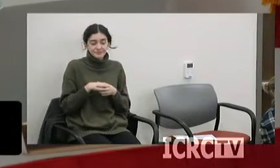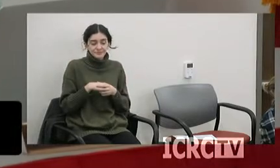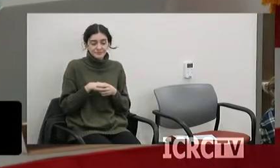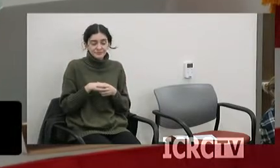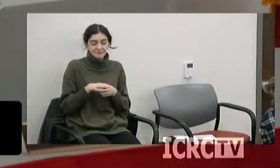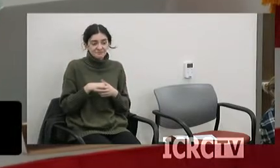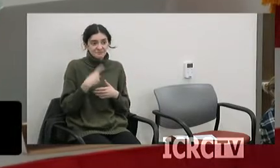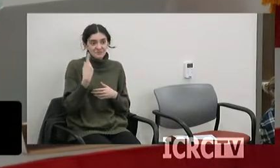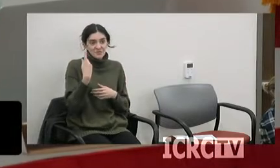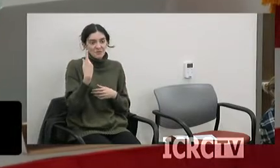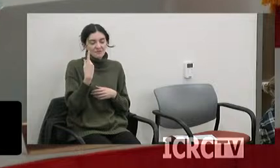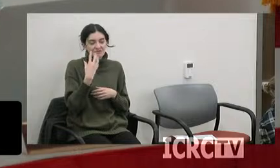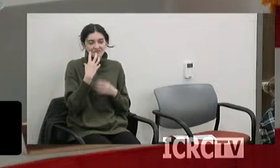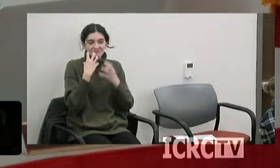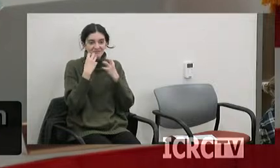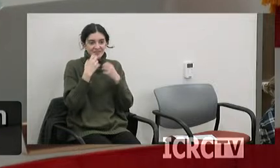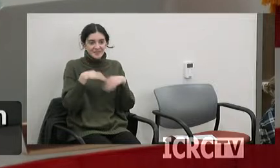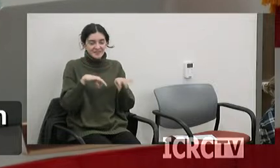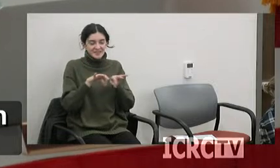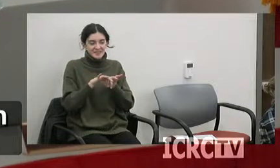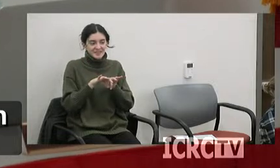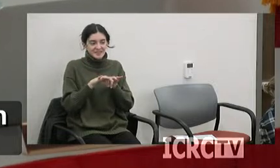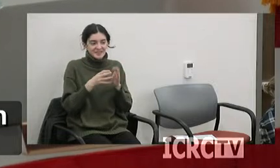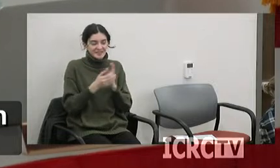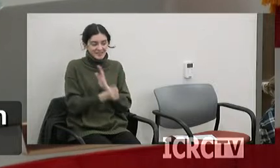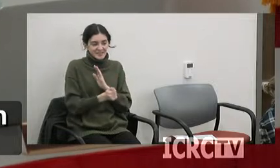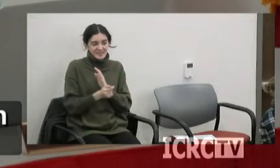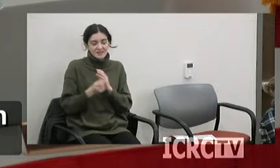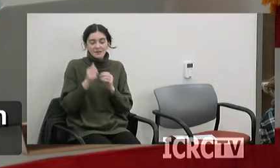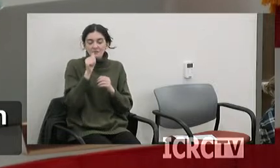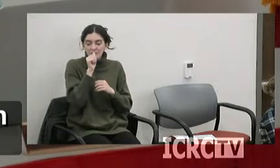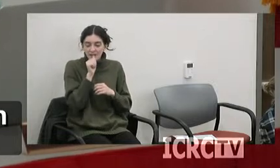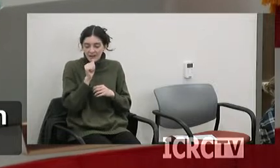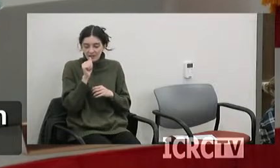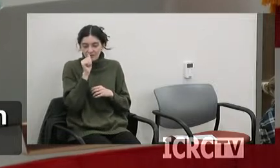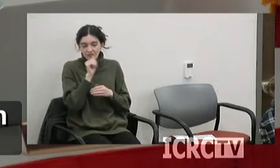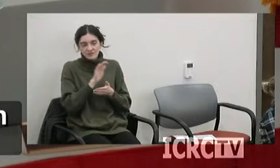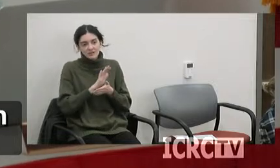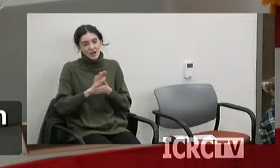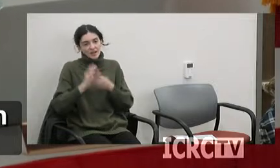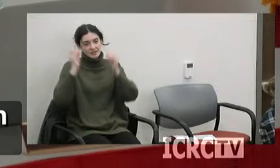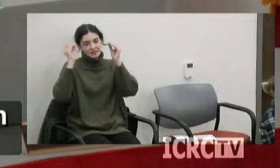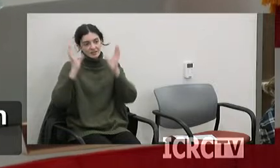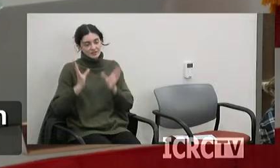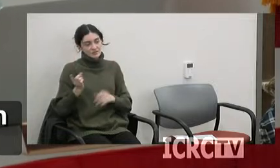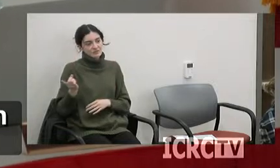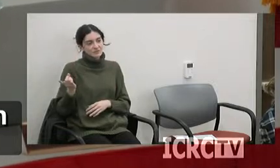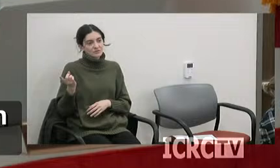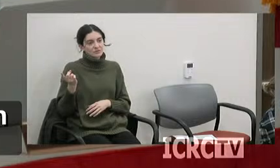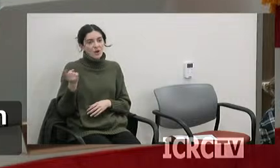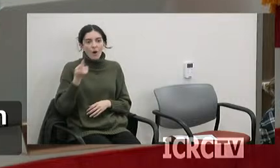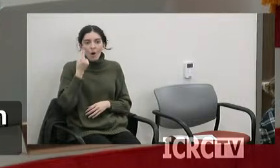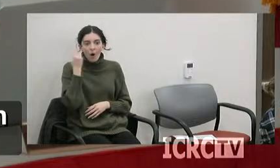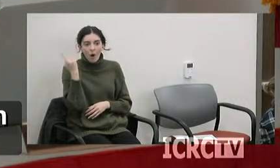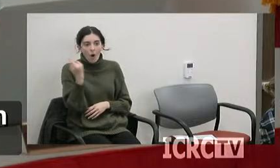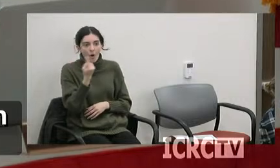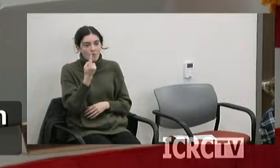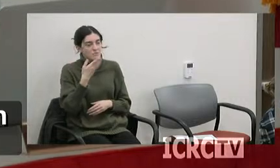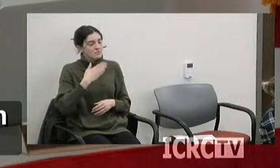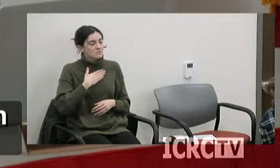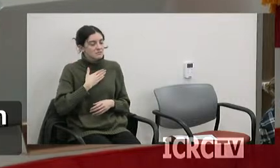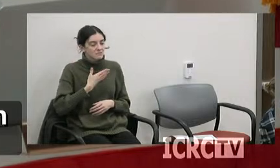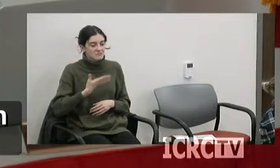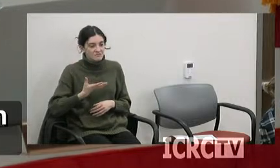attributes, is that he's a very patient and kind teacher. he's always willing to hop on a phone call and